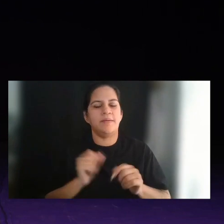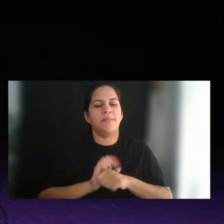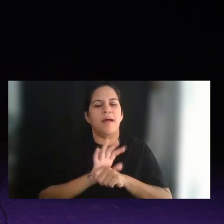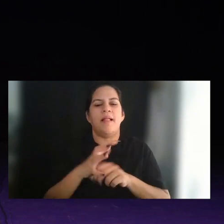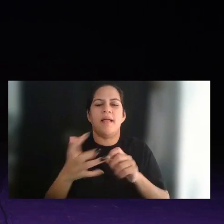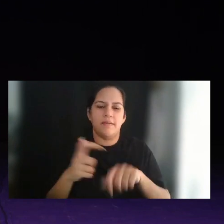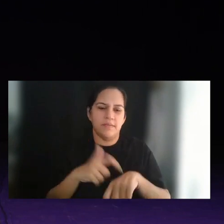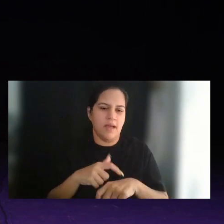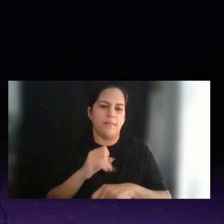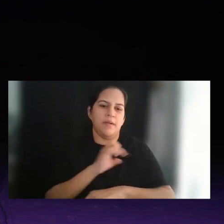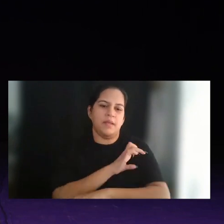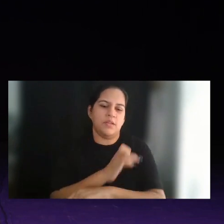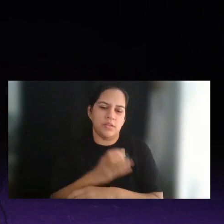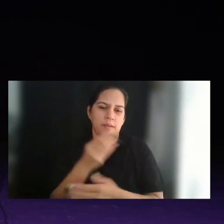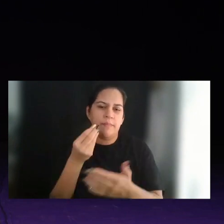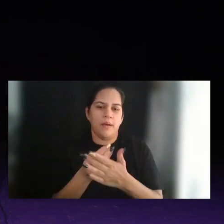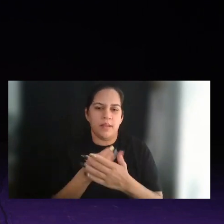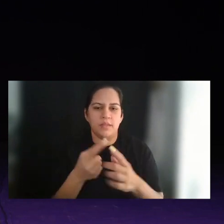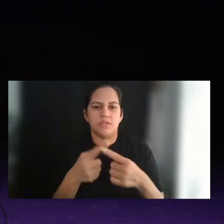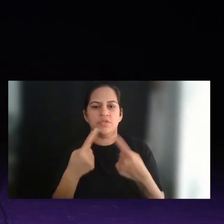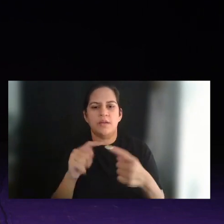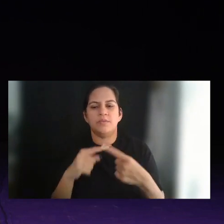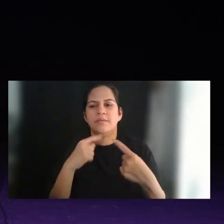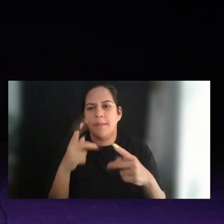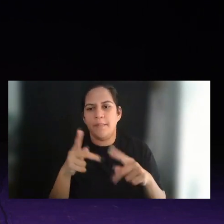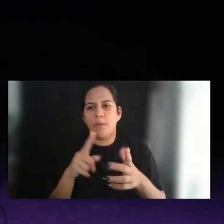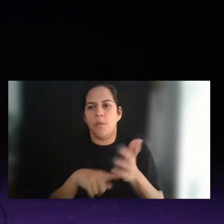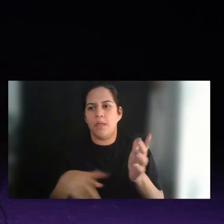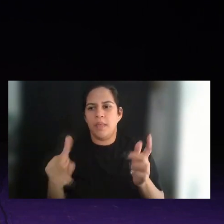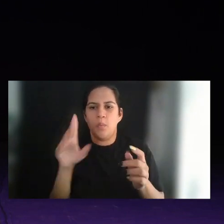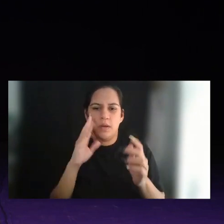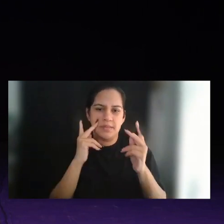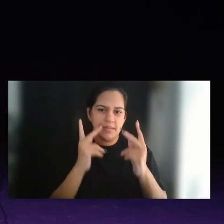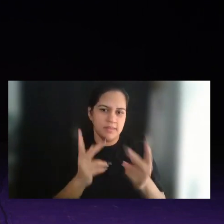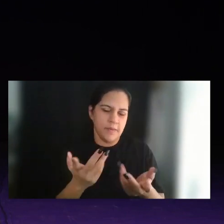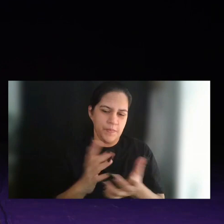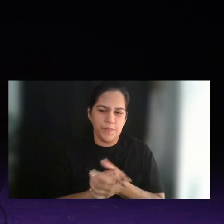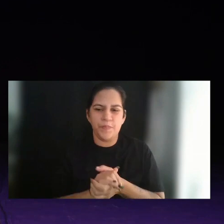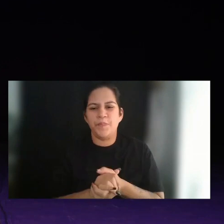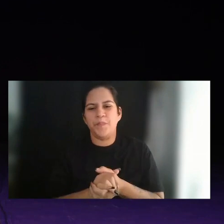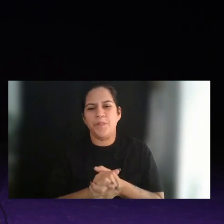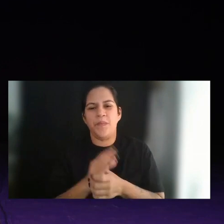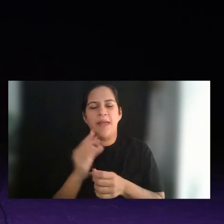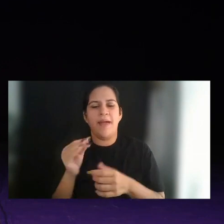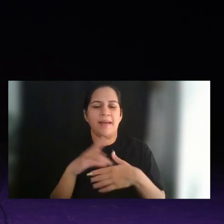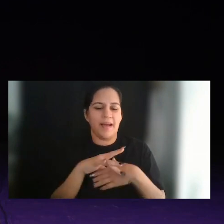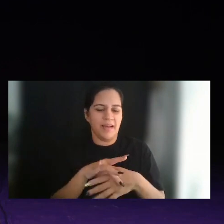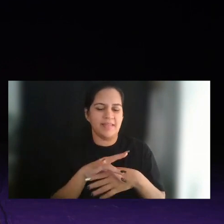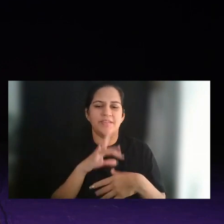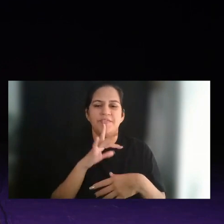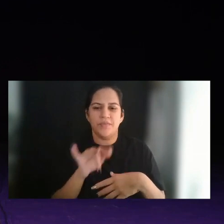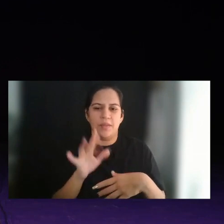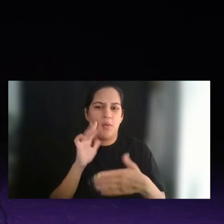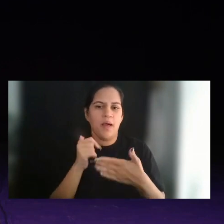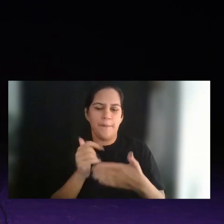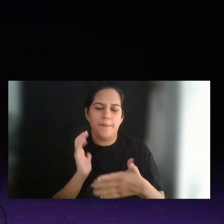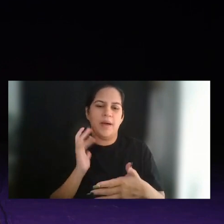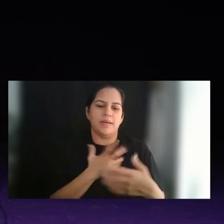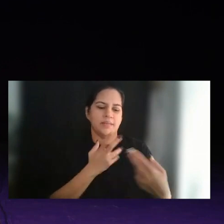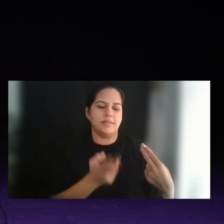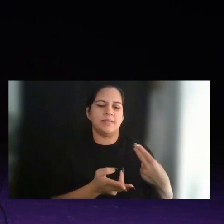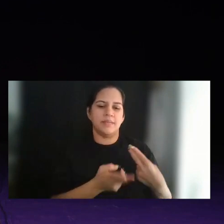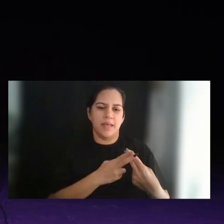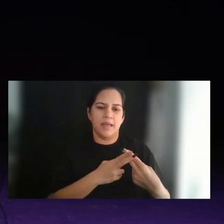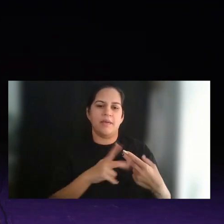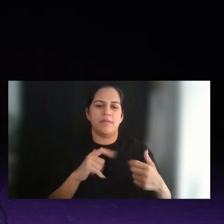trying to tell people what they're about to see. And context really is going to help us save the theater. I love how every